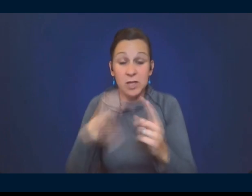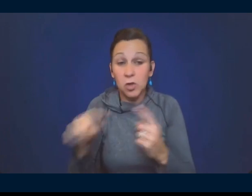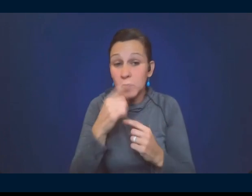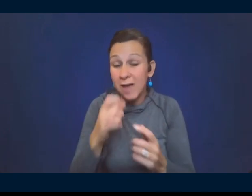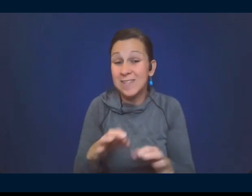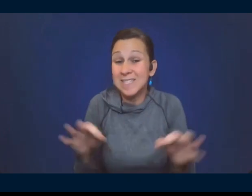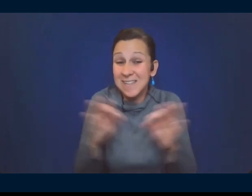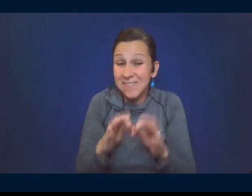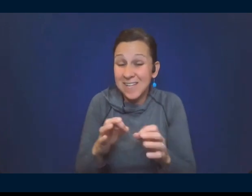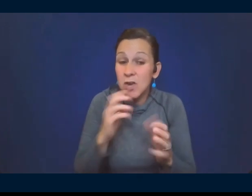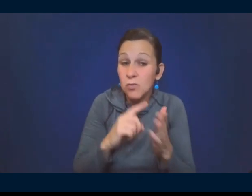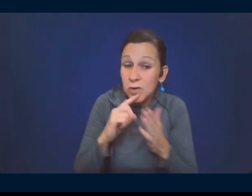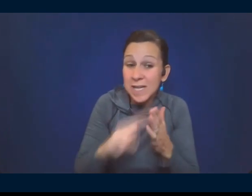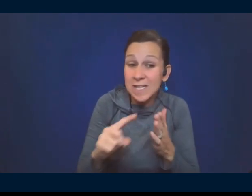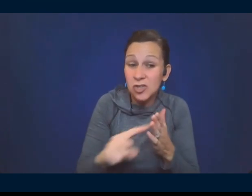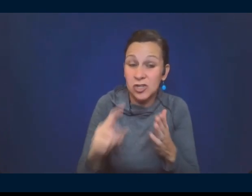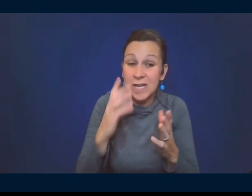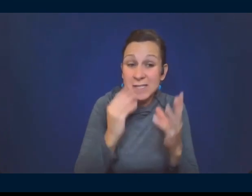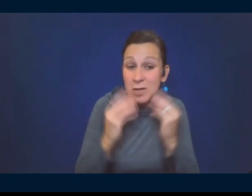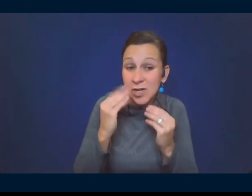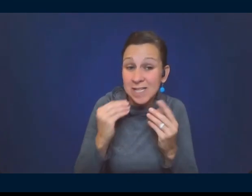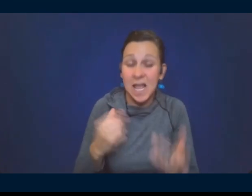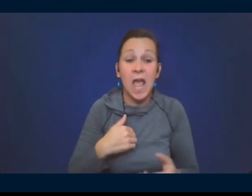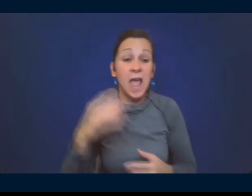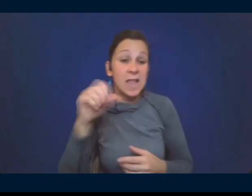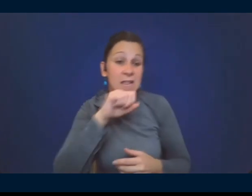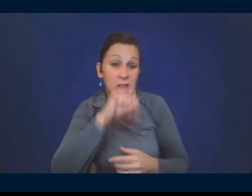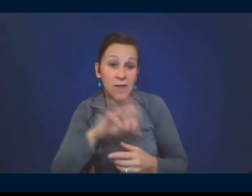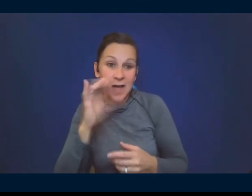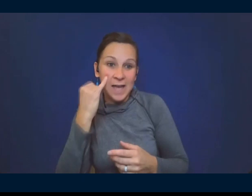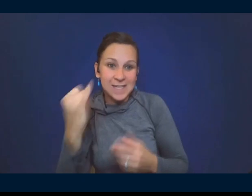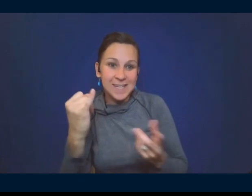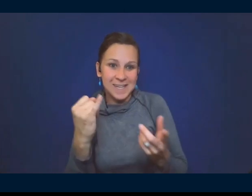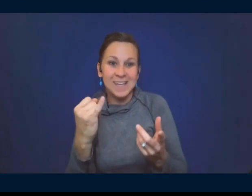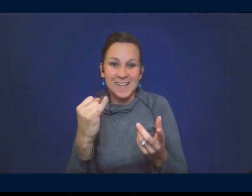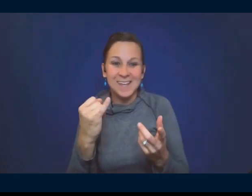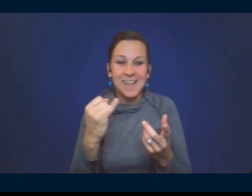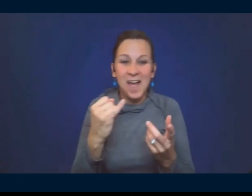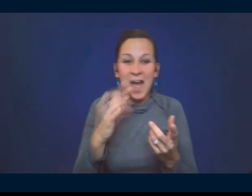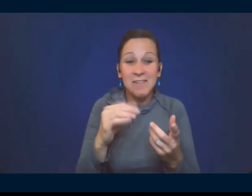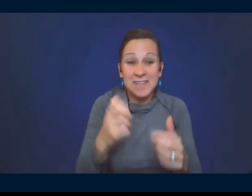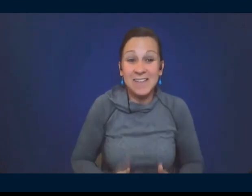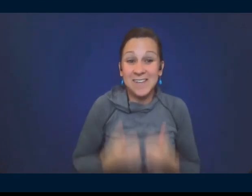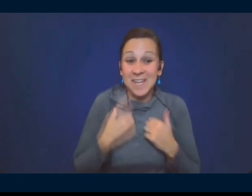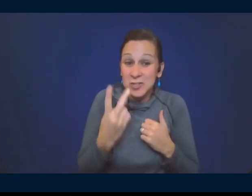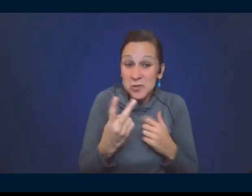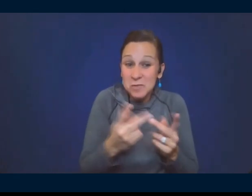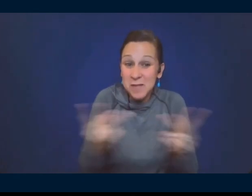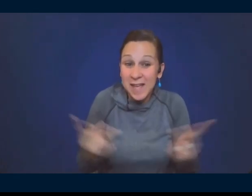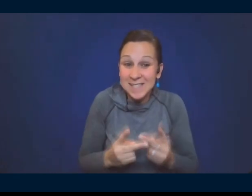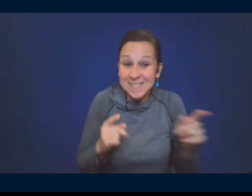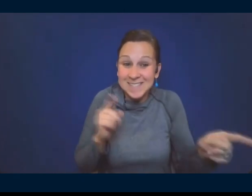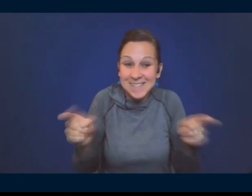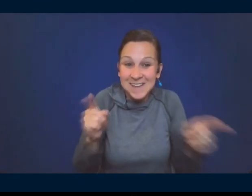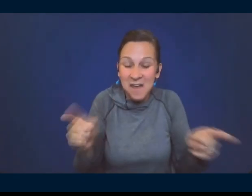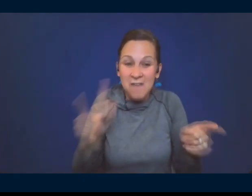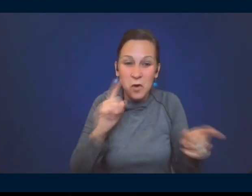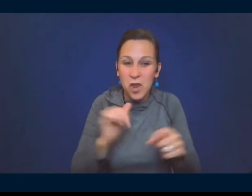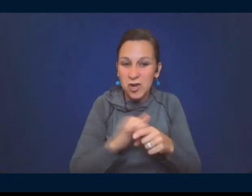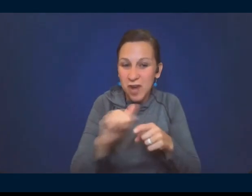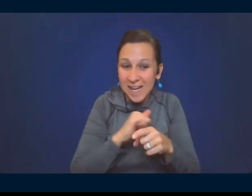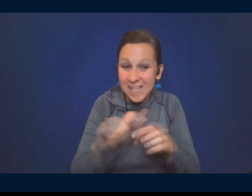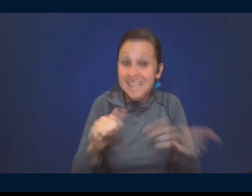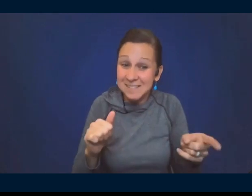experience and love the idea of perhaps living in 2 different places to perform their PhD research and dissertation training,